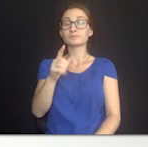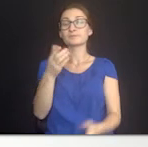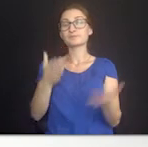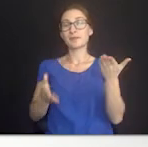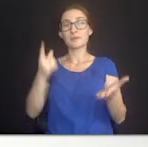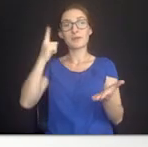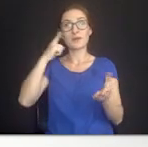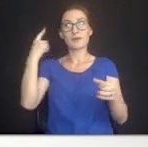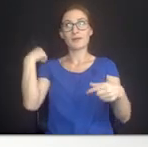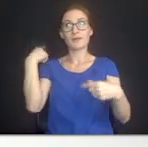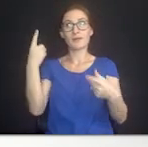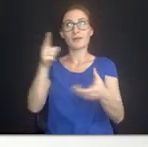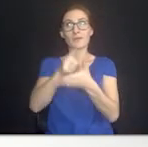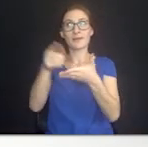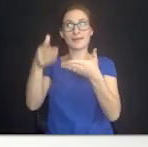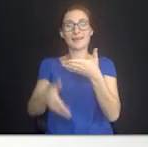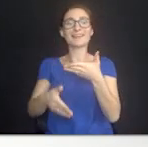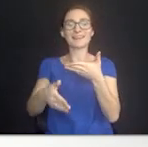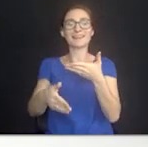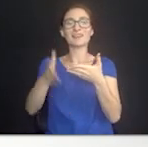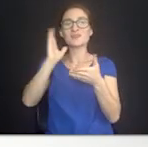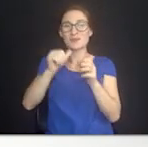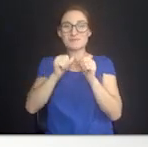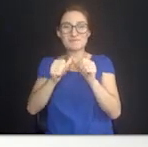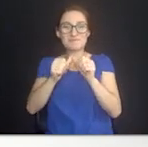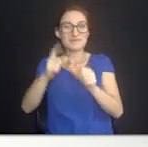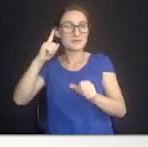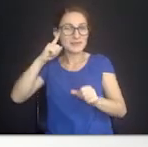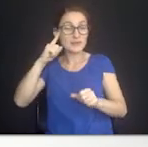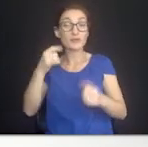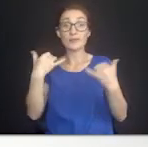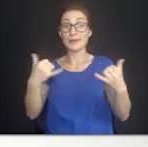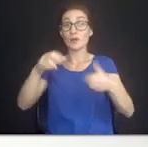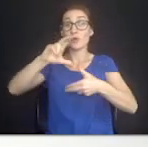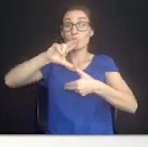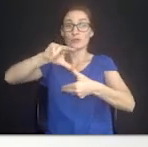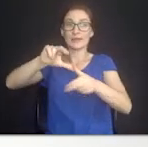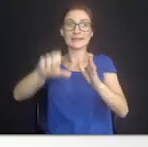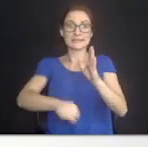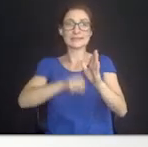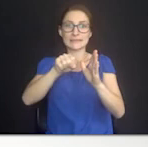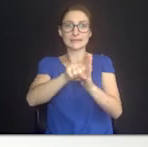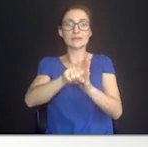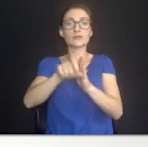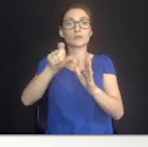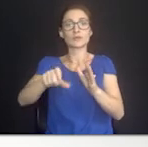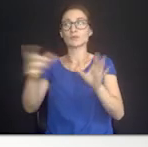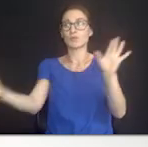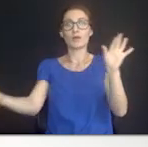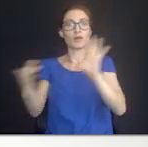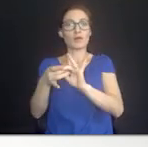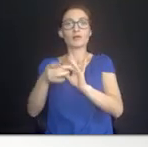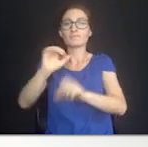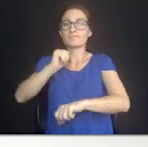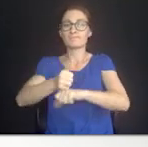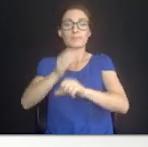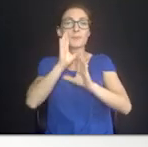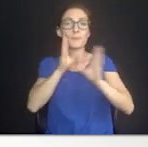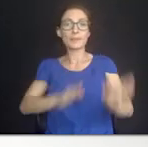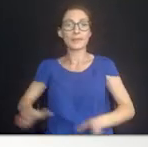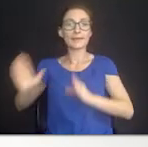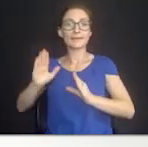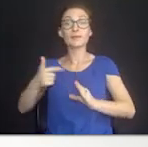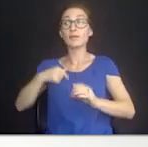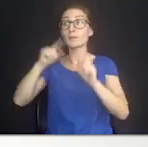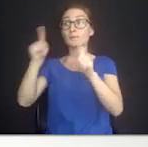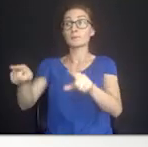And you probably heard this all weekend, and you probably continue to hear it. We are in hurricane season, so get connected, get your plan. I